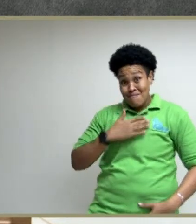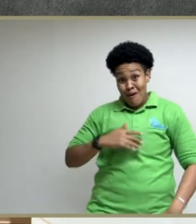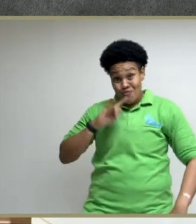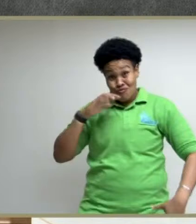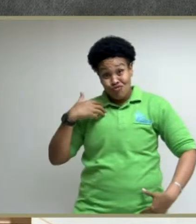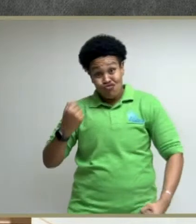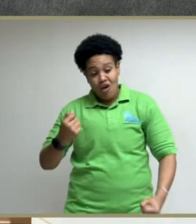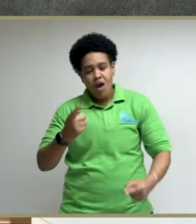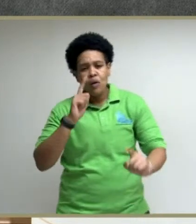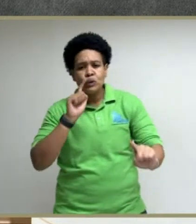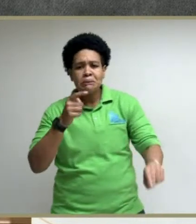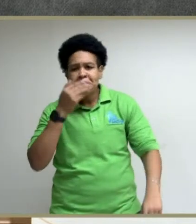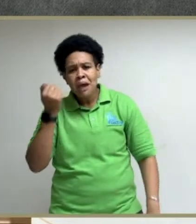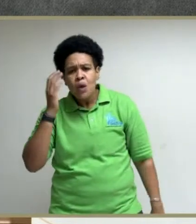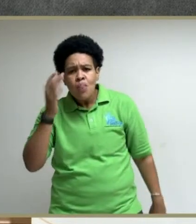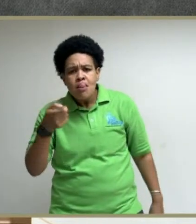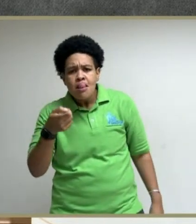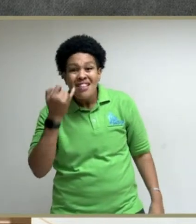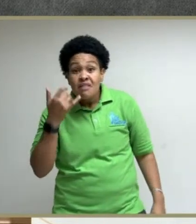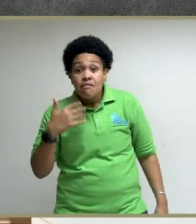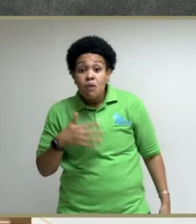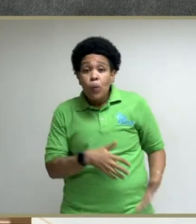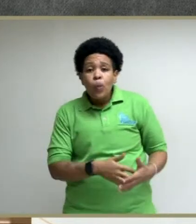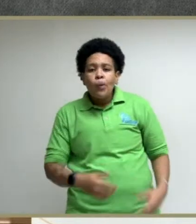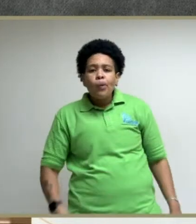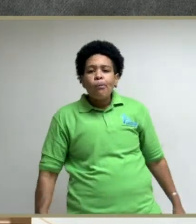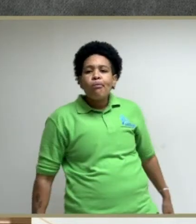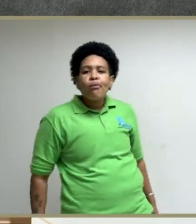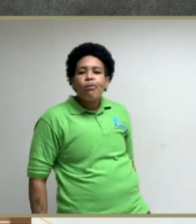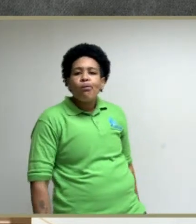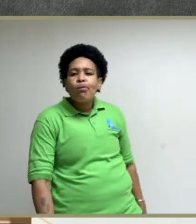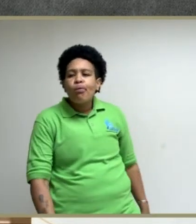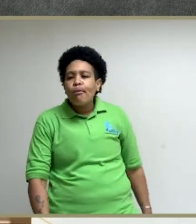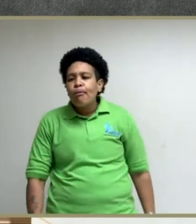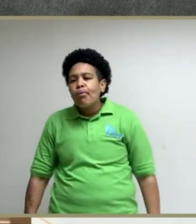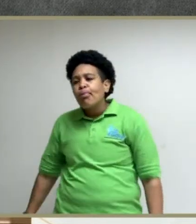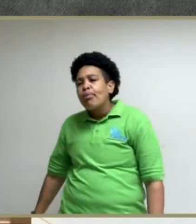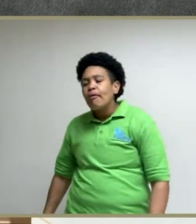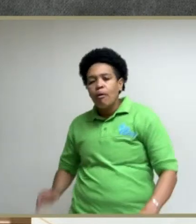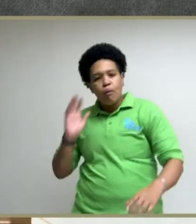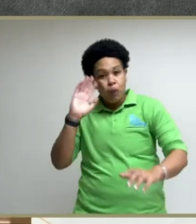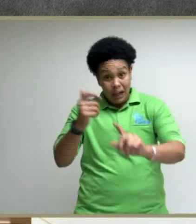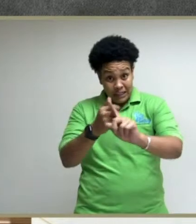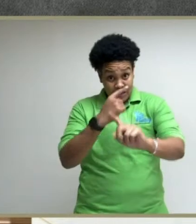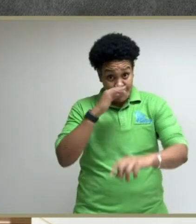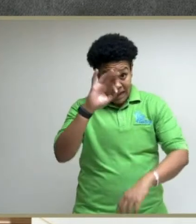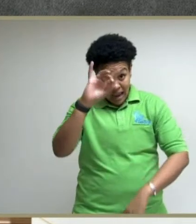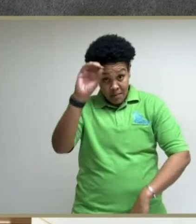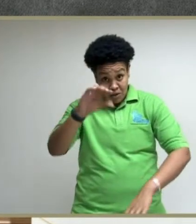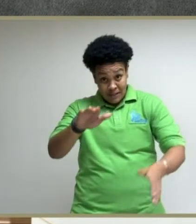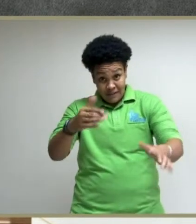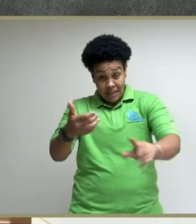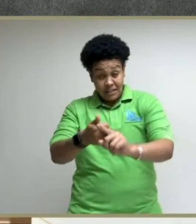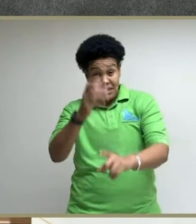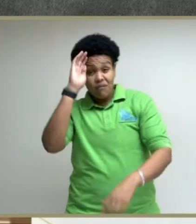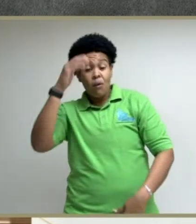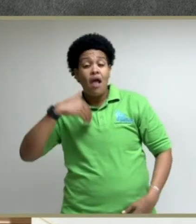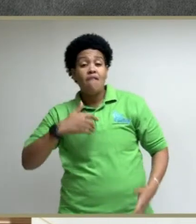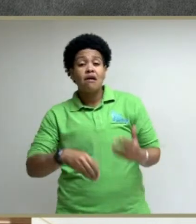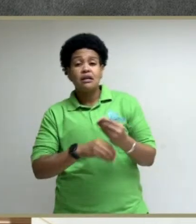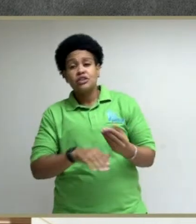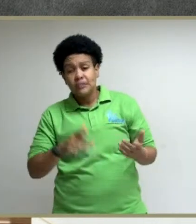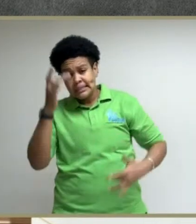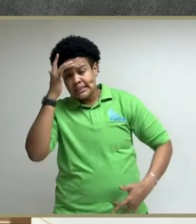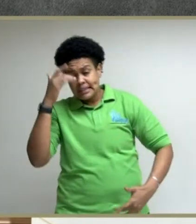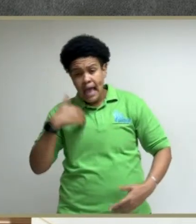will respond better, because we are seeing that 98% of the deaths had comorbidities. One of the factors, of course,